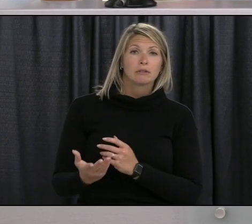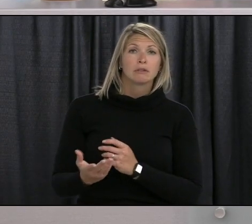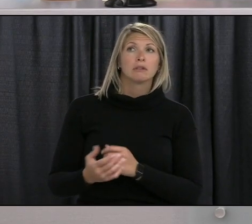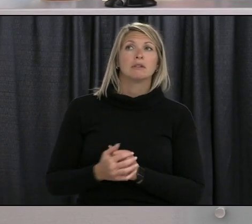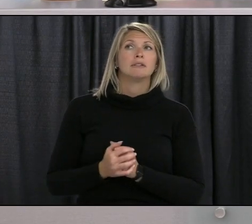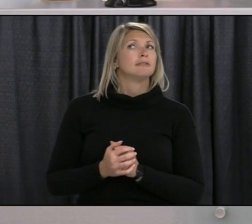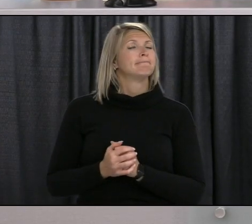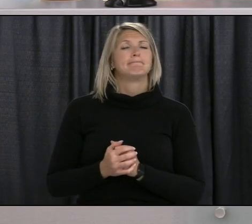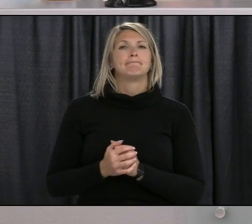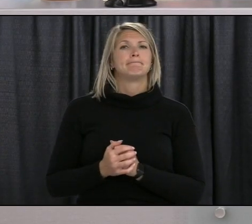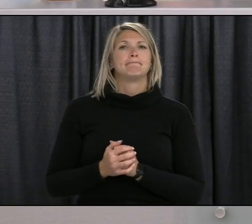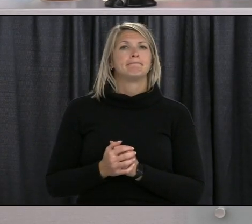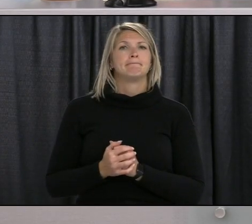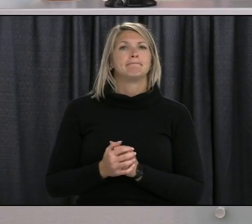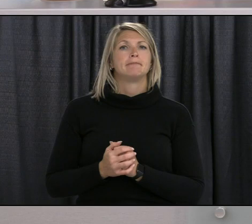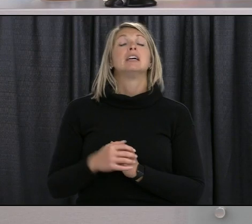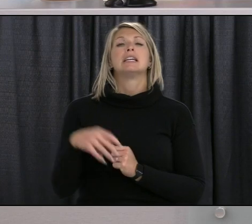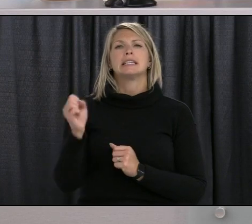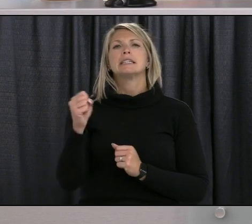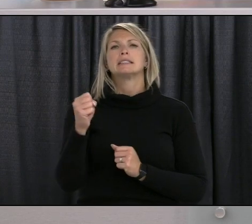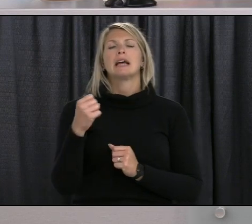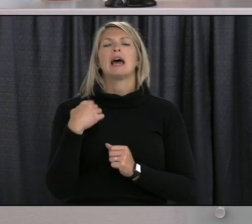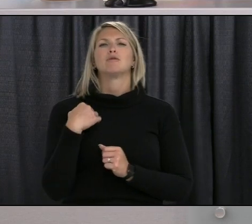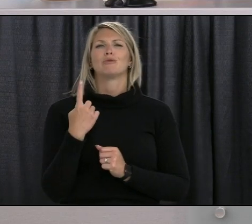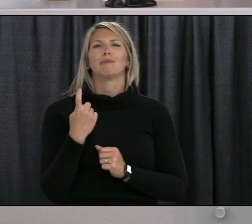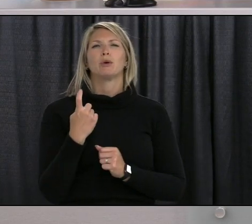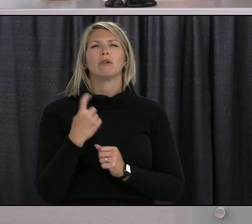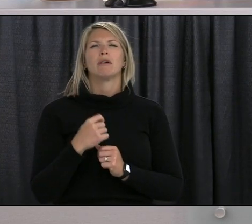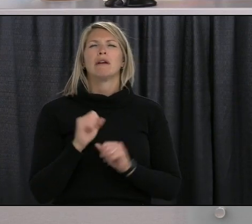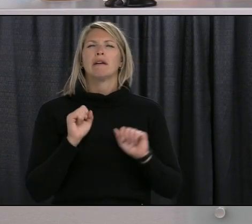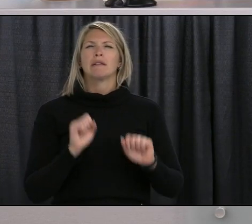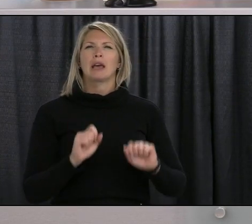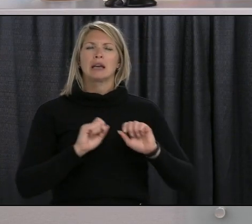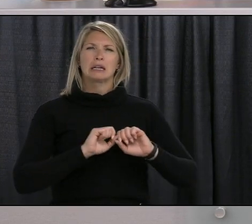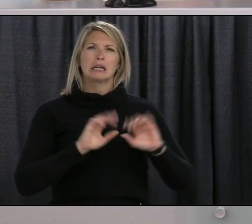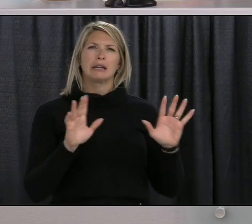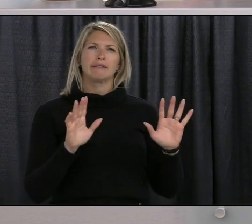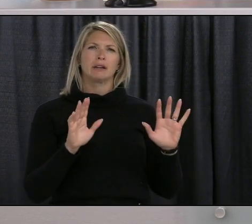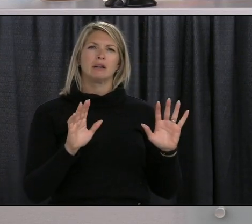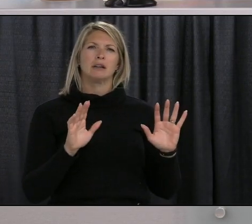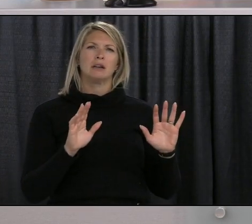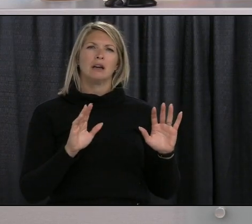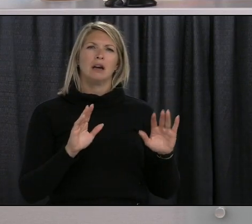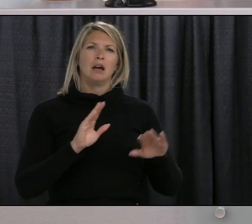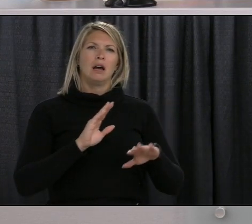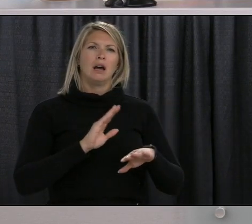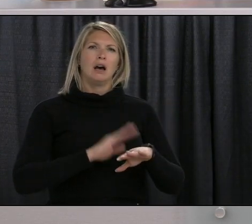Yes, I do. I just wanted to clarify something about the phone line transplant.